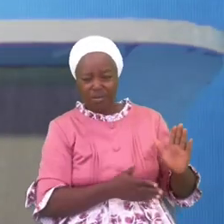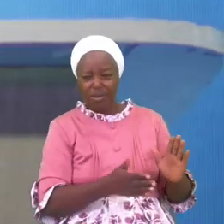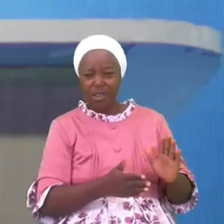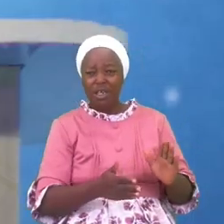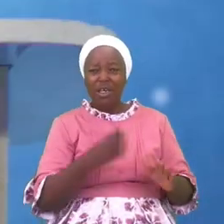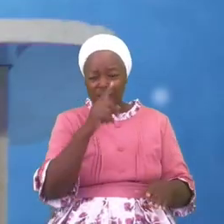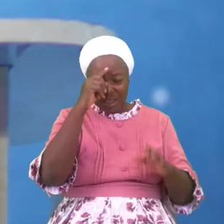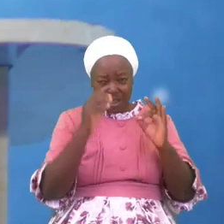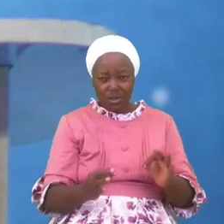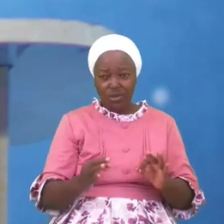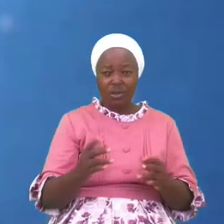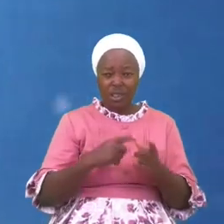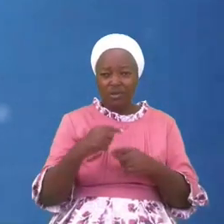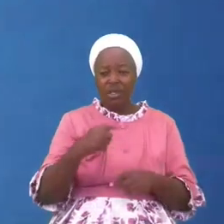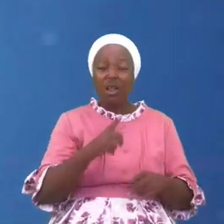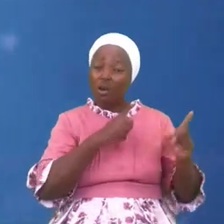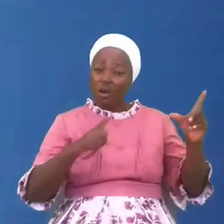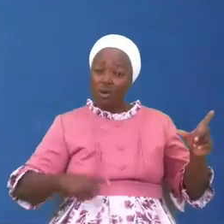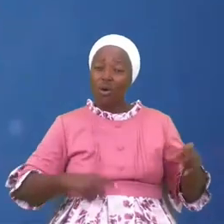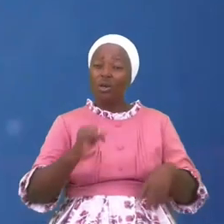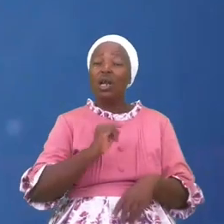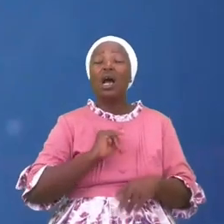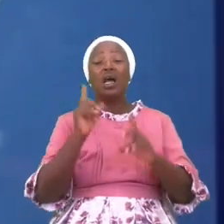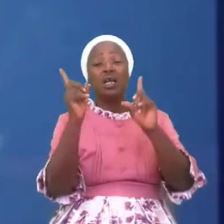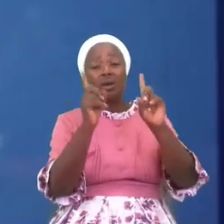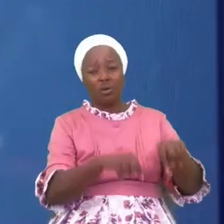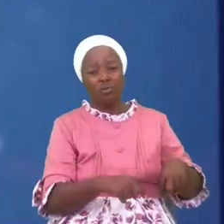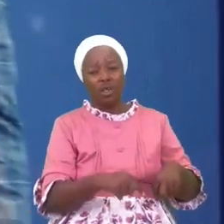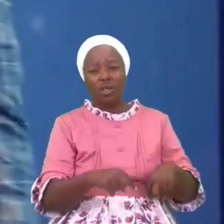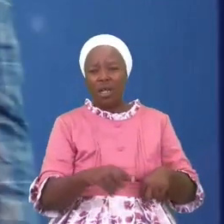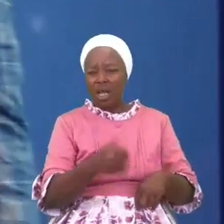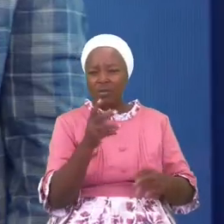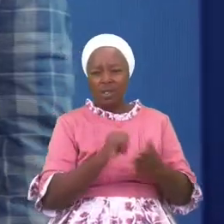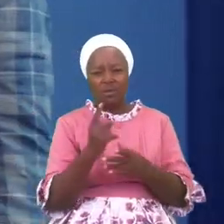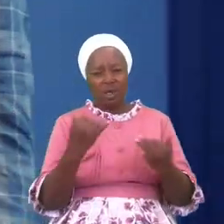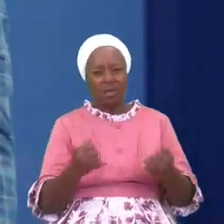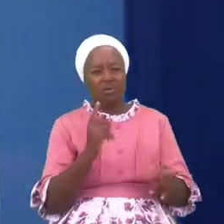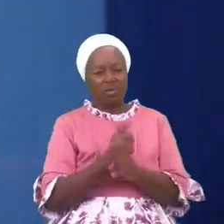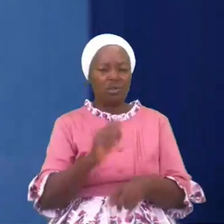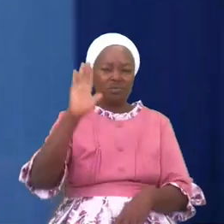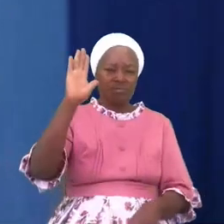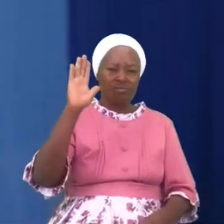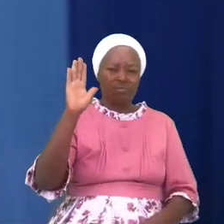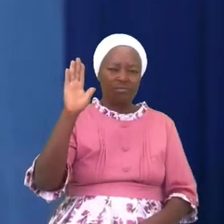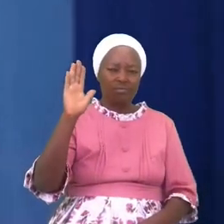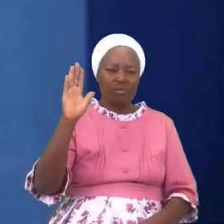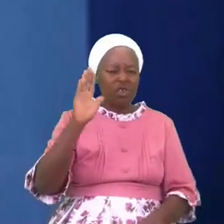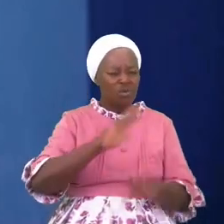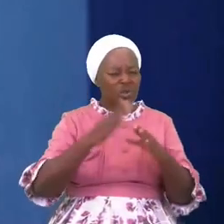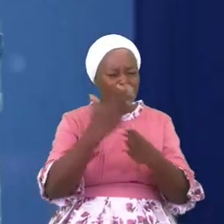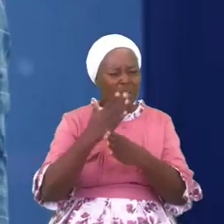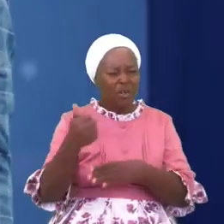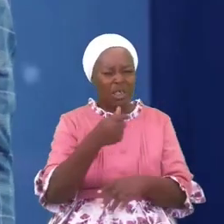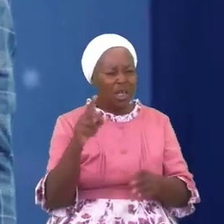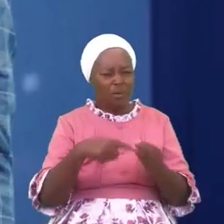come. Wherever you are, you raise up your hand. Don't worry about other people. You raise up your hand. You've